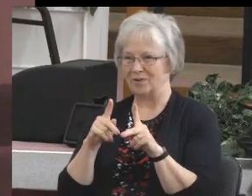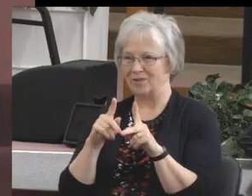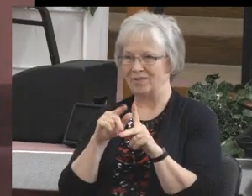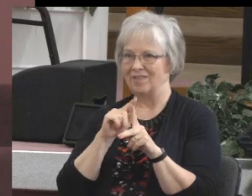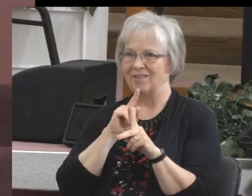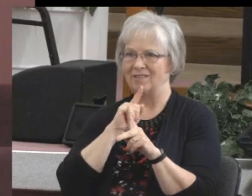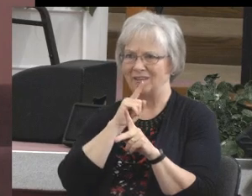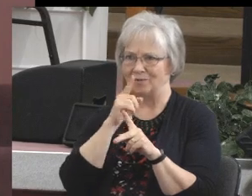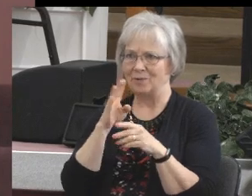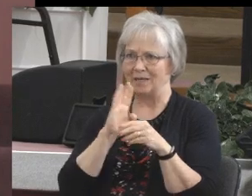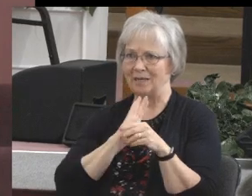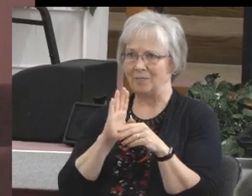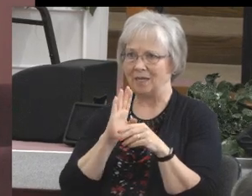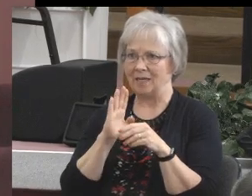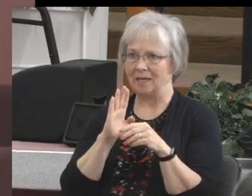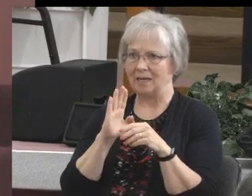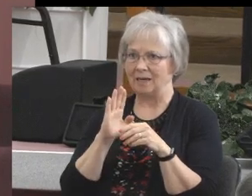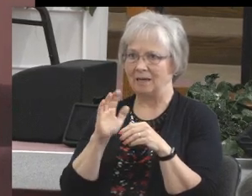they not?